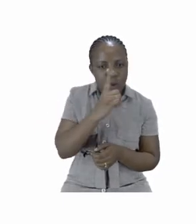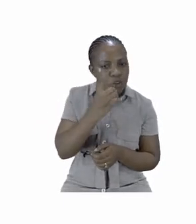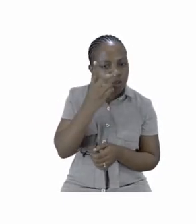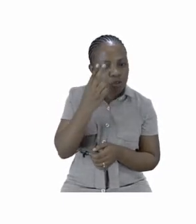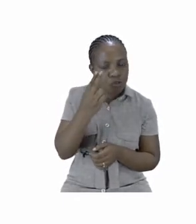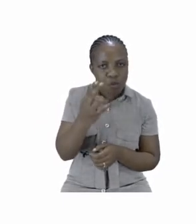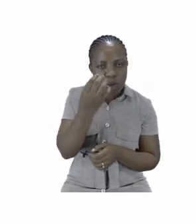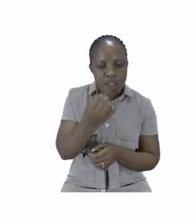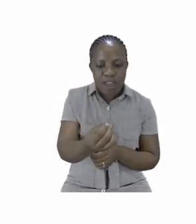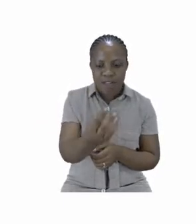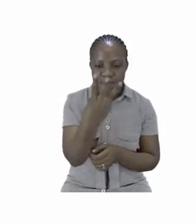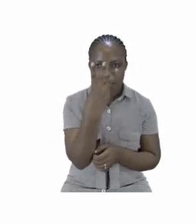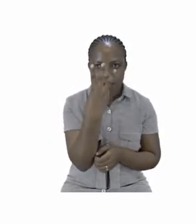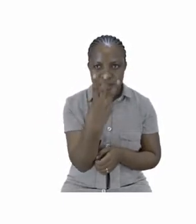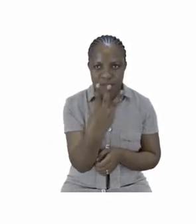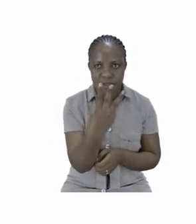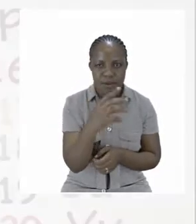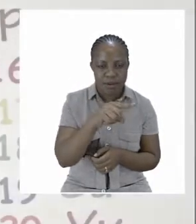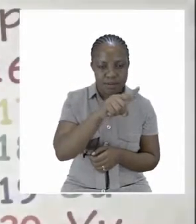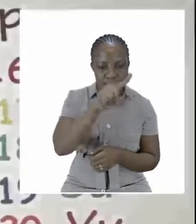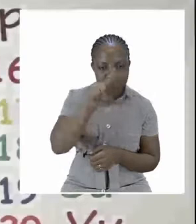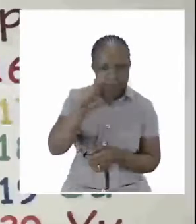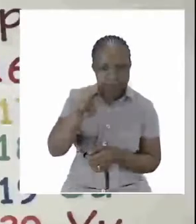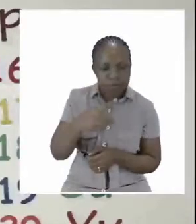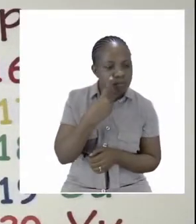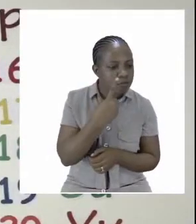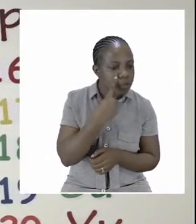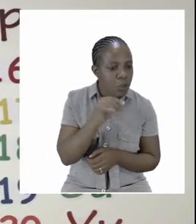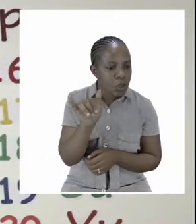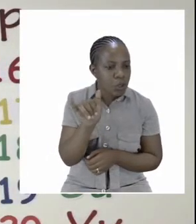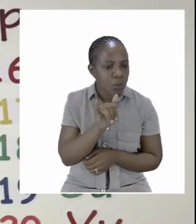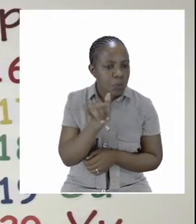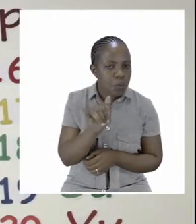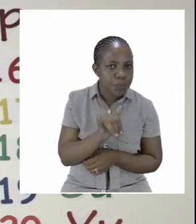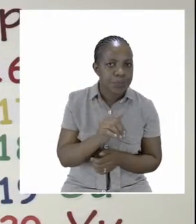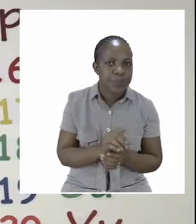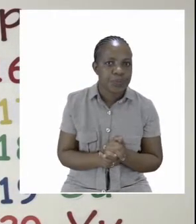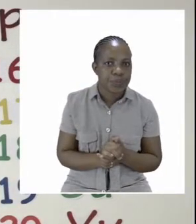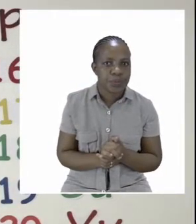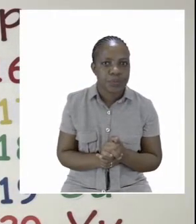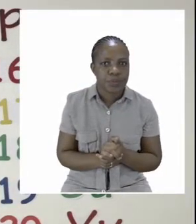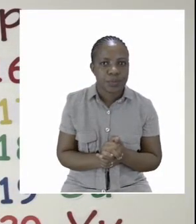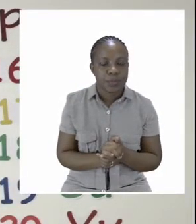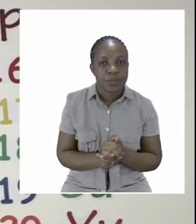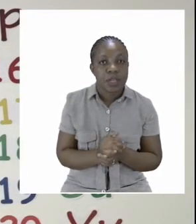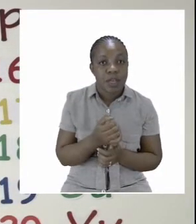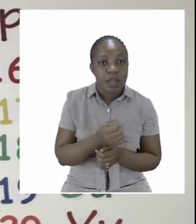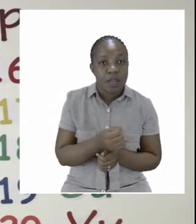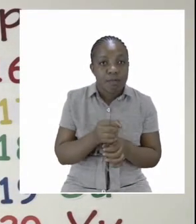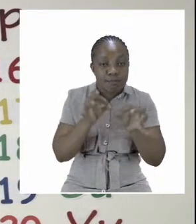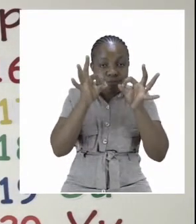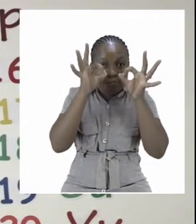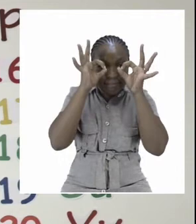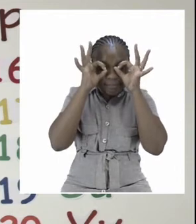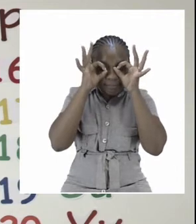board so that you can see which are the circles we are going to trace. Now I have Mr. Owl here and we are